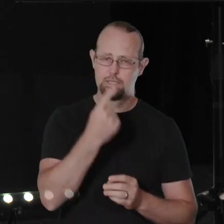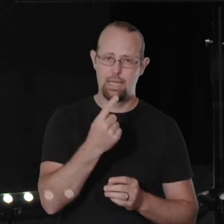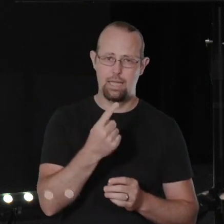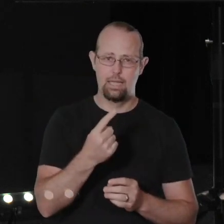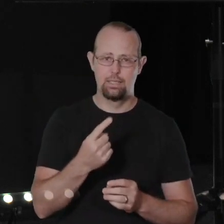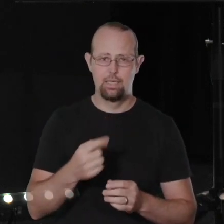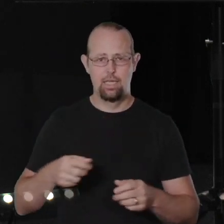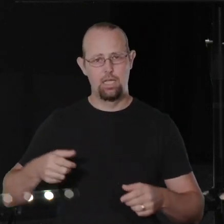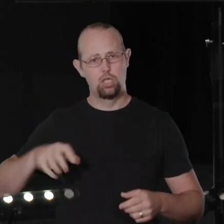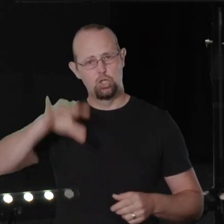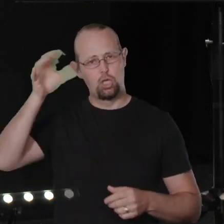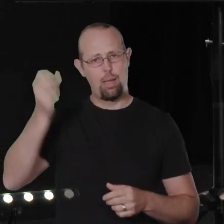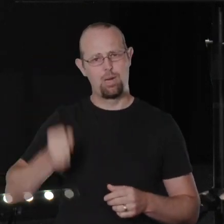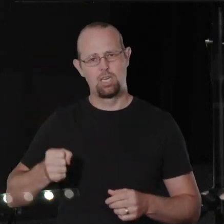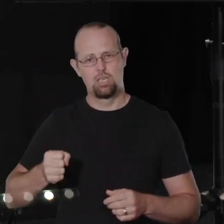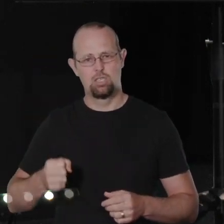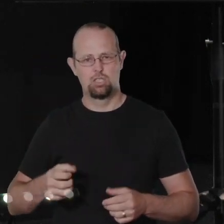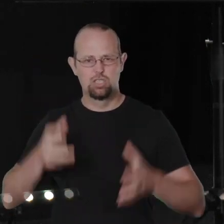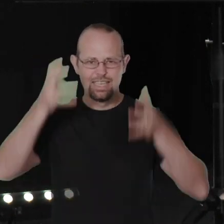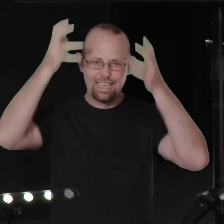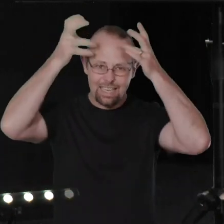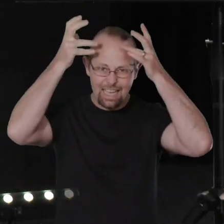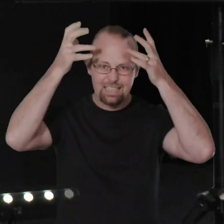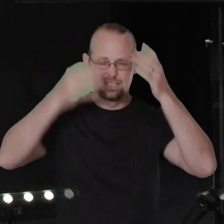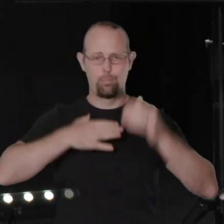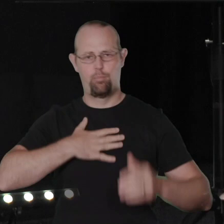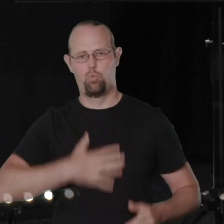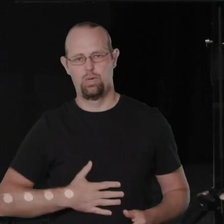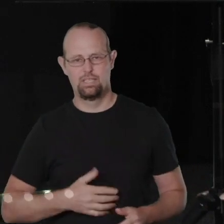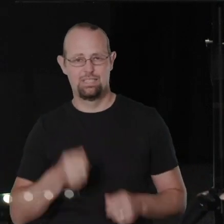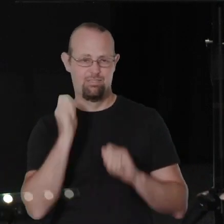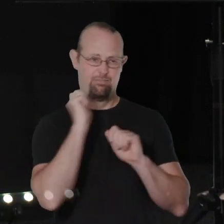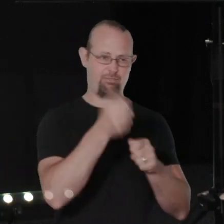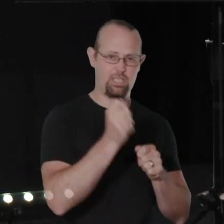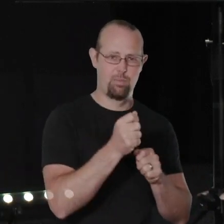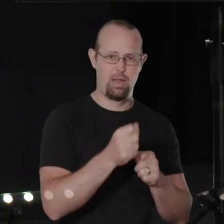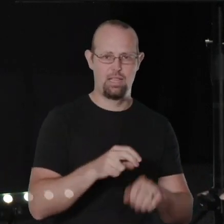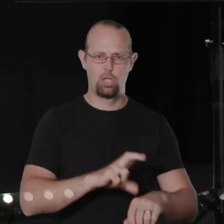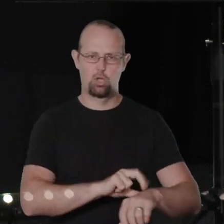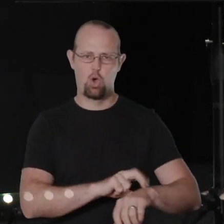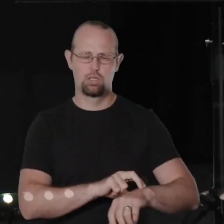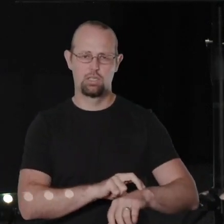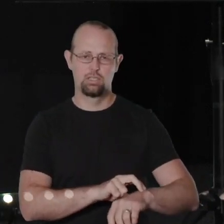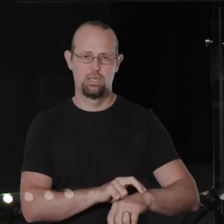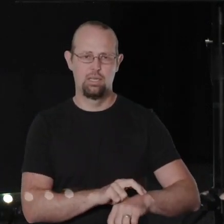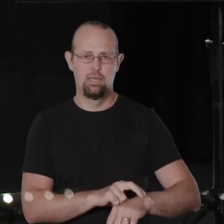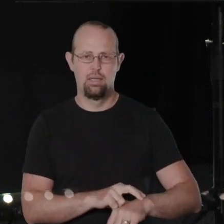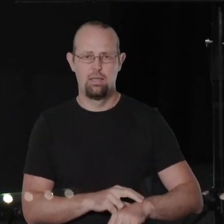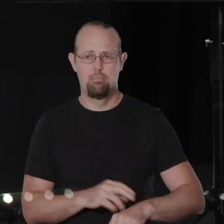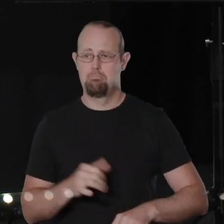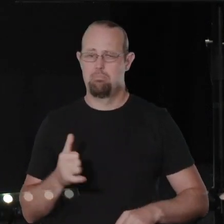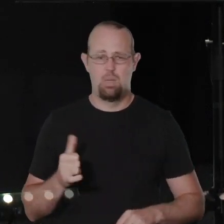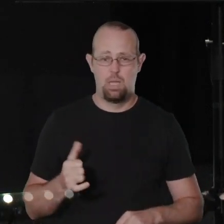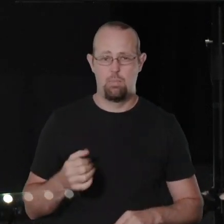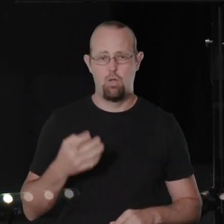and priests wrote this book. Fishermen and doctors had a part to play in this book. Some say as many as 40